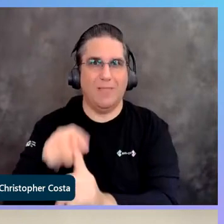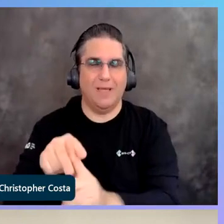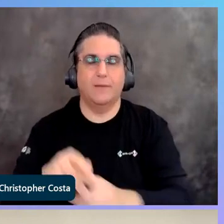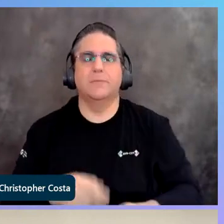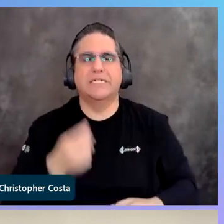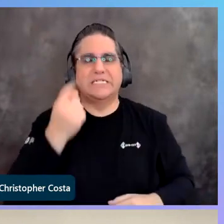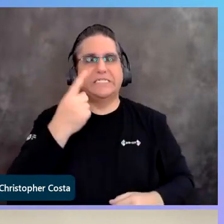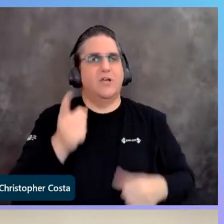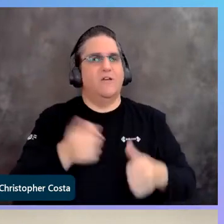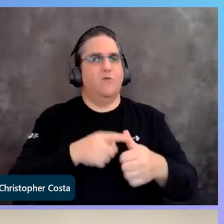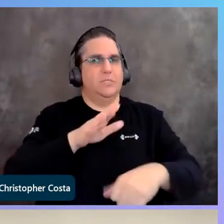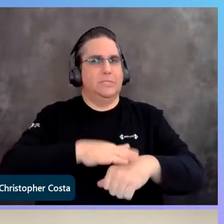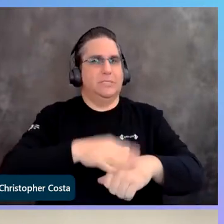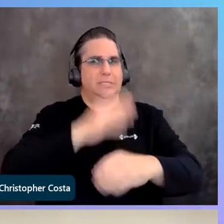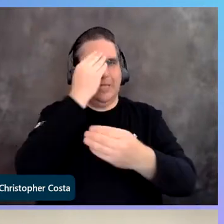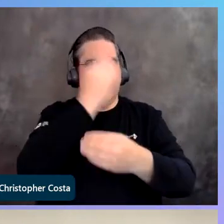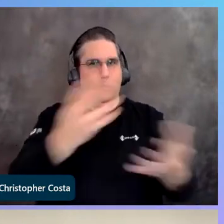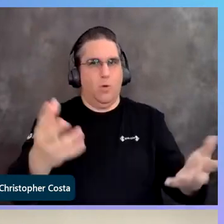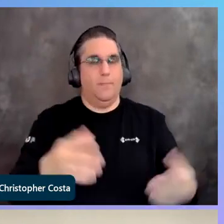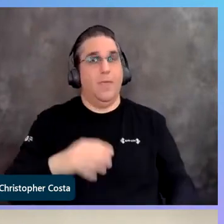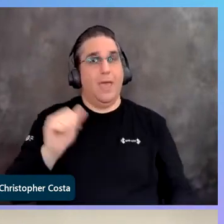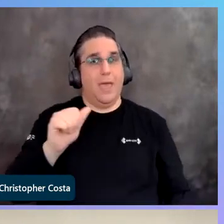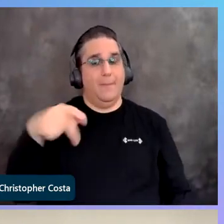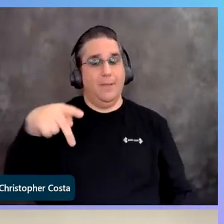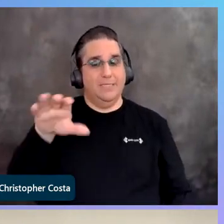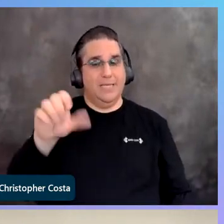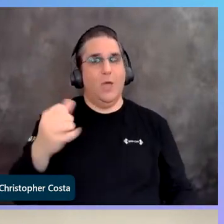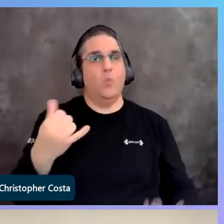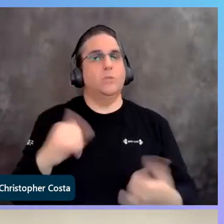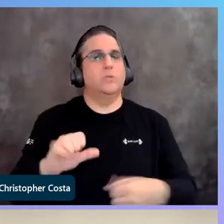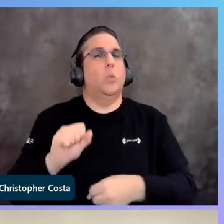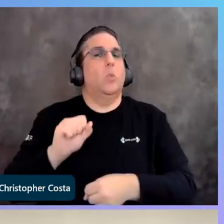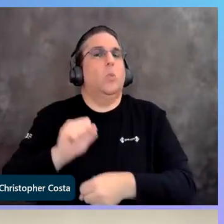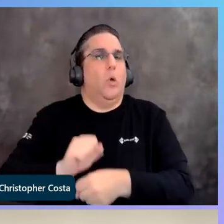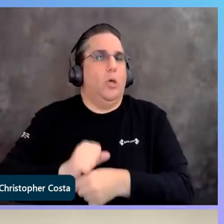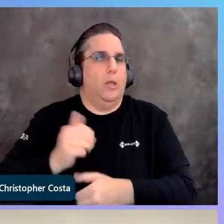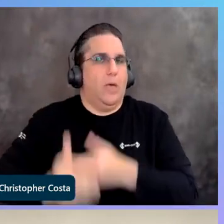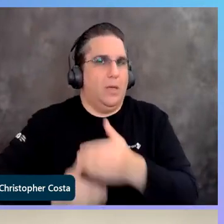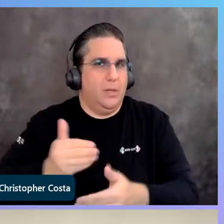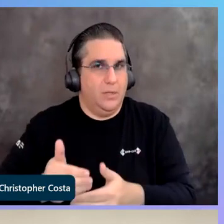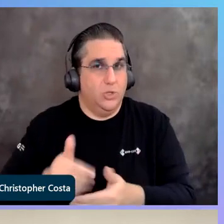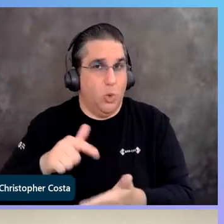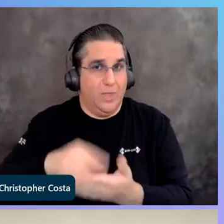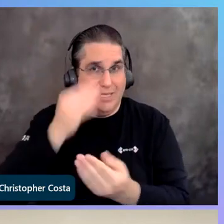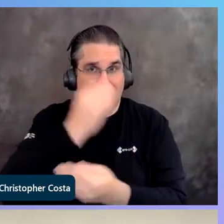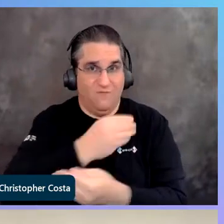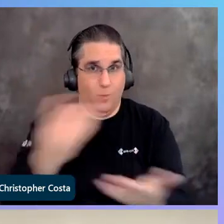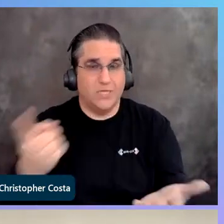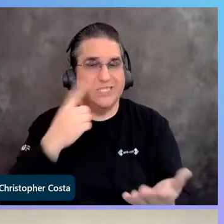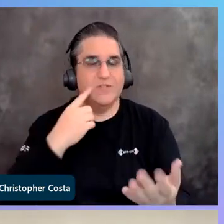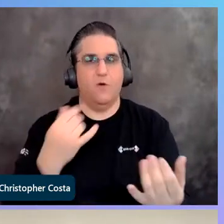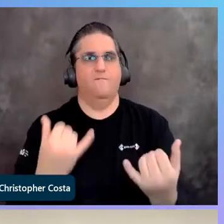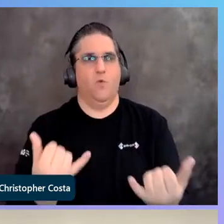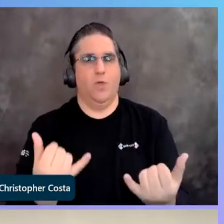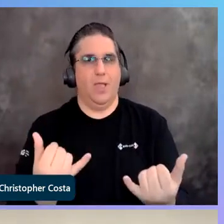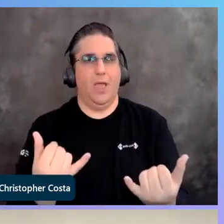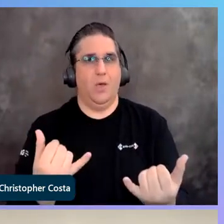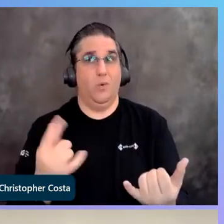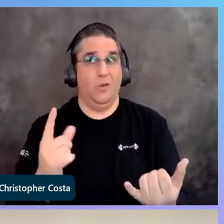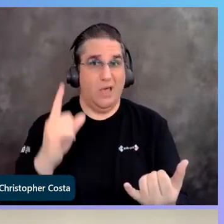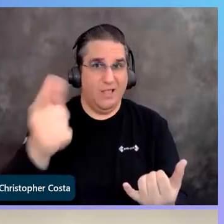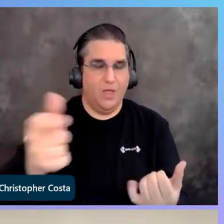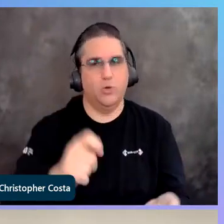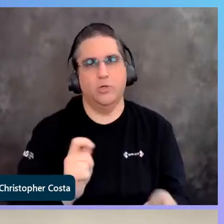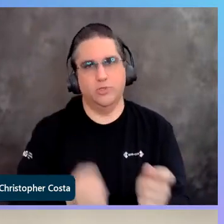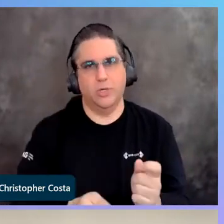The APCA itself, it's still in the works, so information I'll be providing is based on what exists as of right now. Though it's